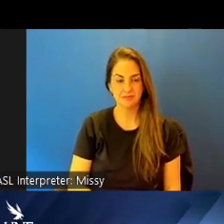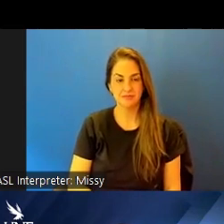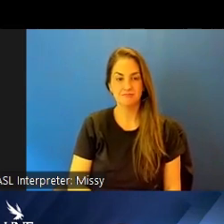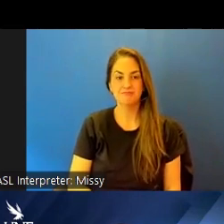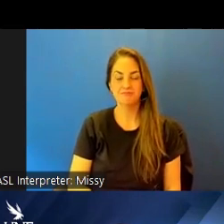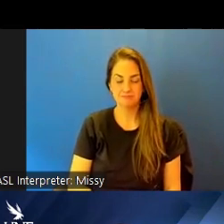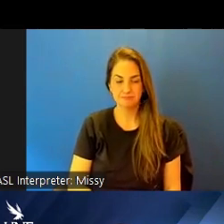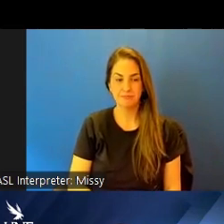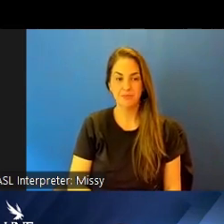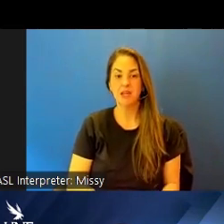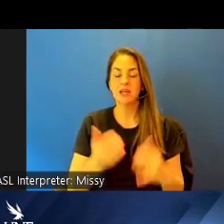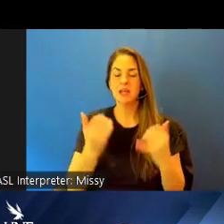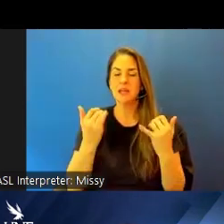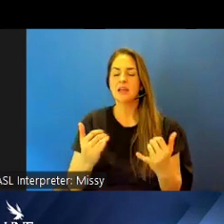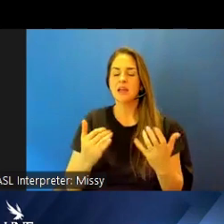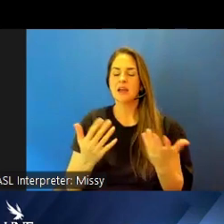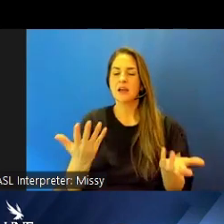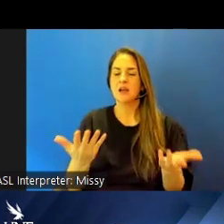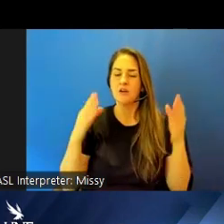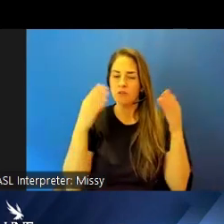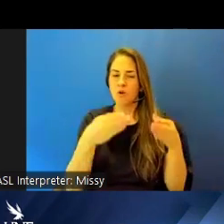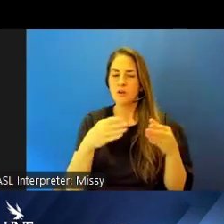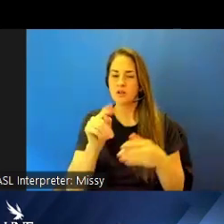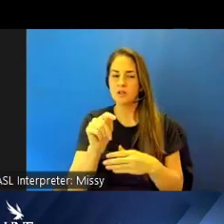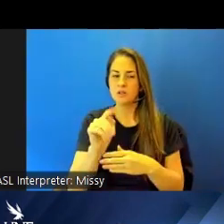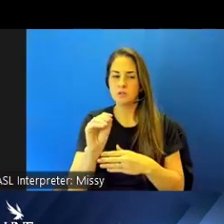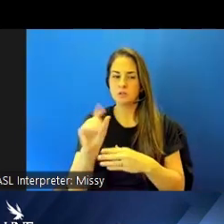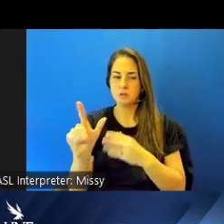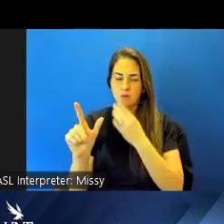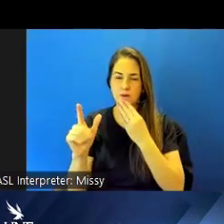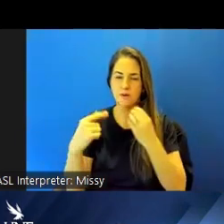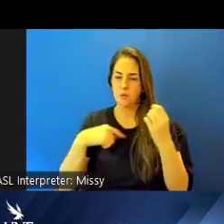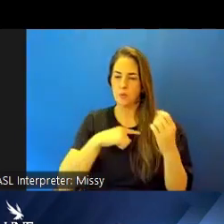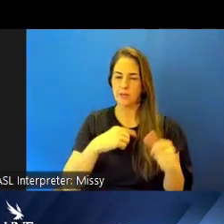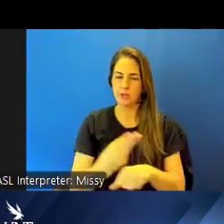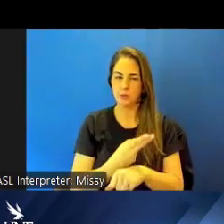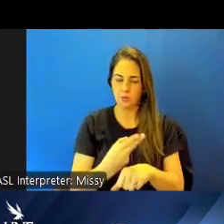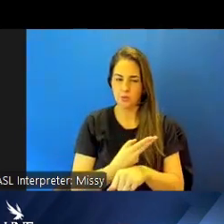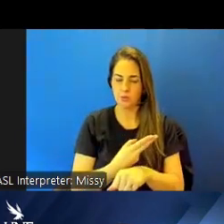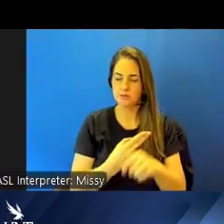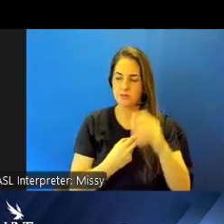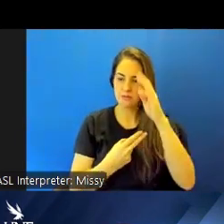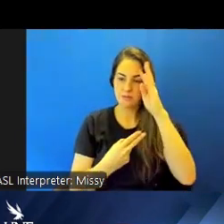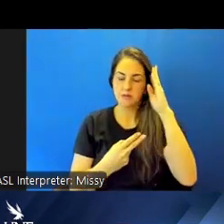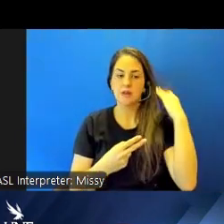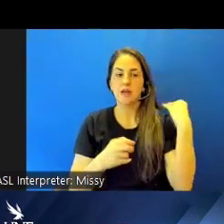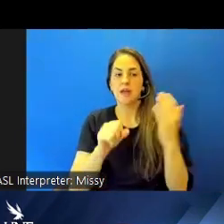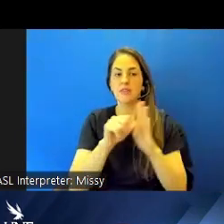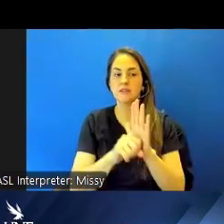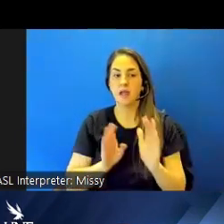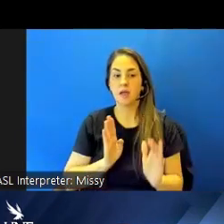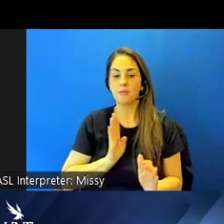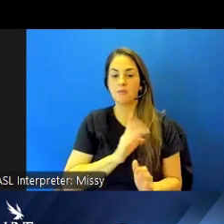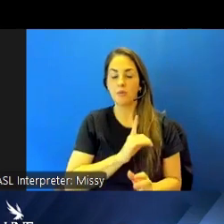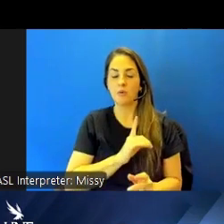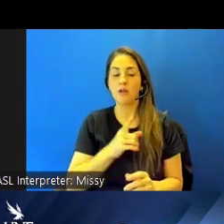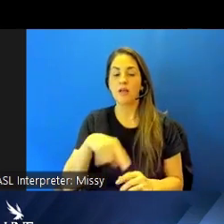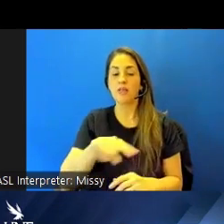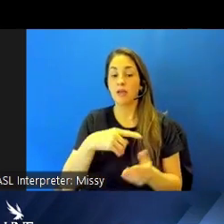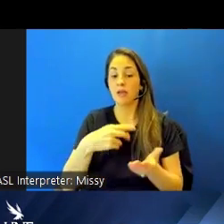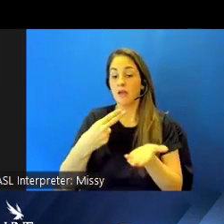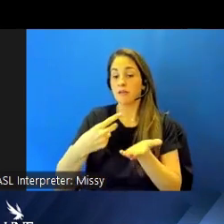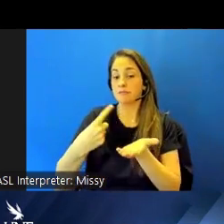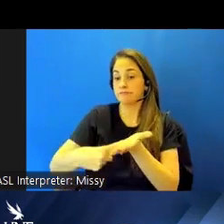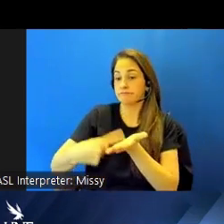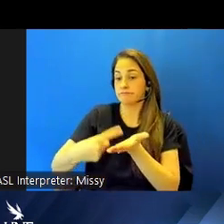Okay, so now I want to talk a little bit about a tool that our system is using. And the state board negotiated a contract